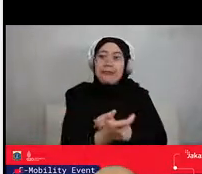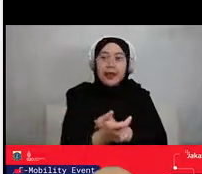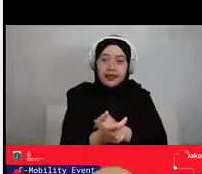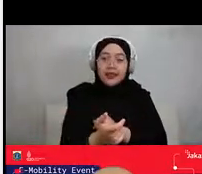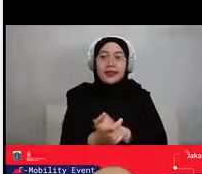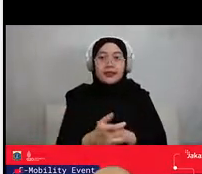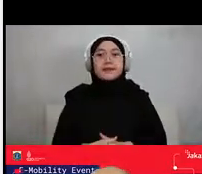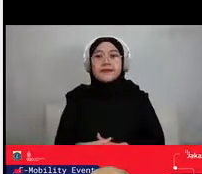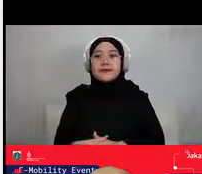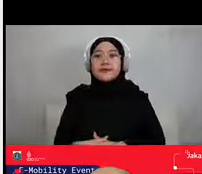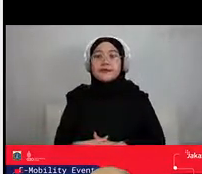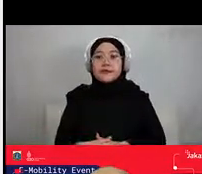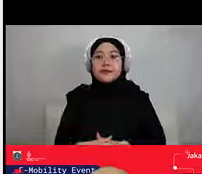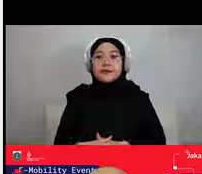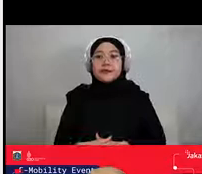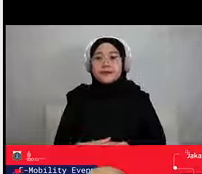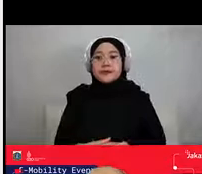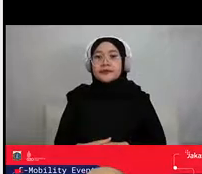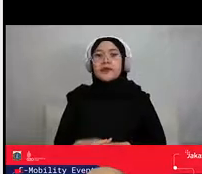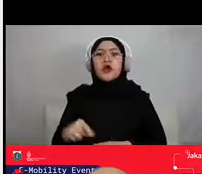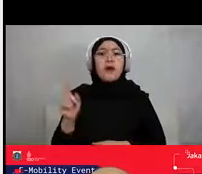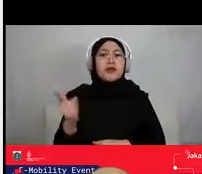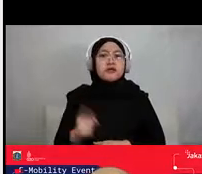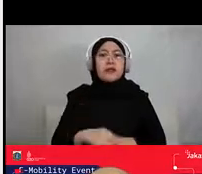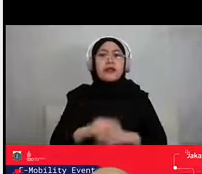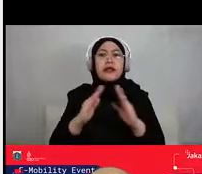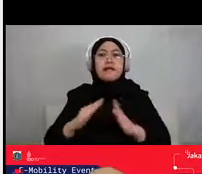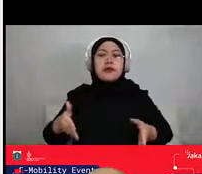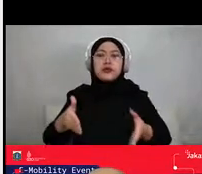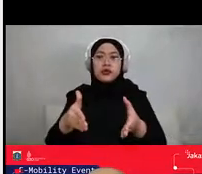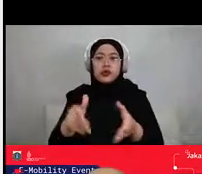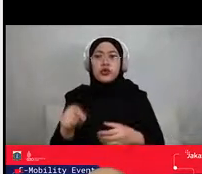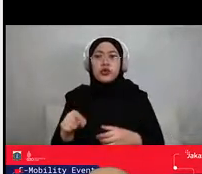the infrastructure is primarily a big